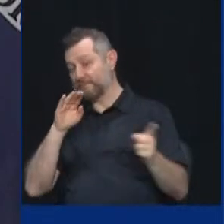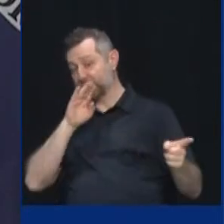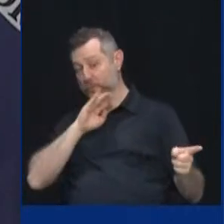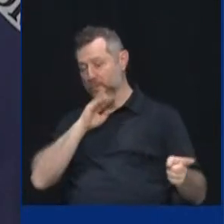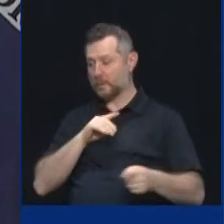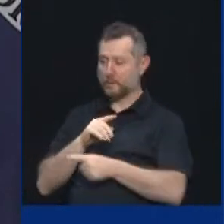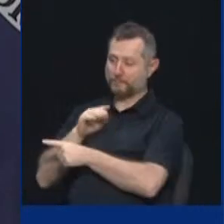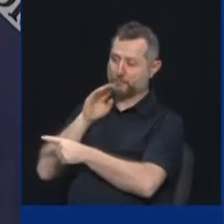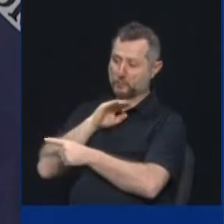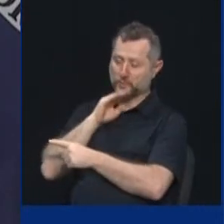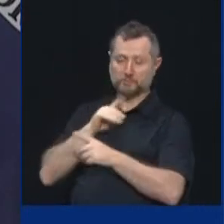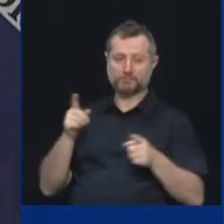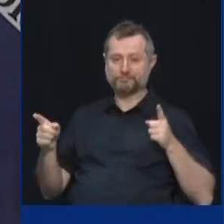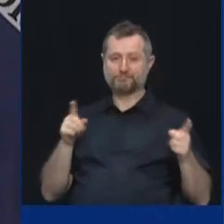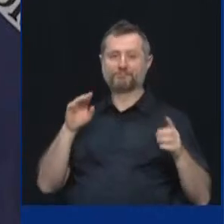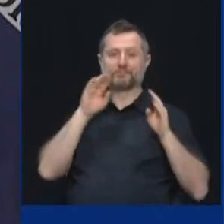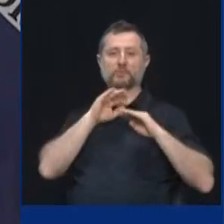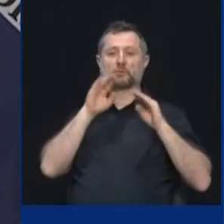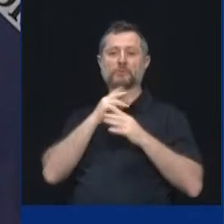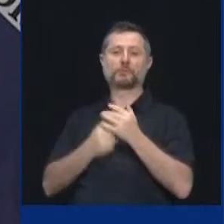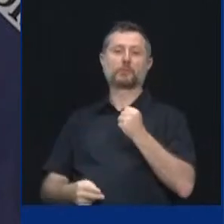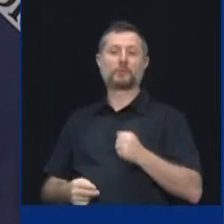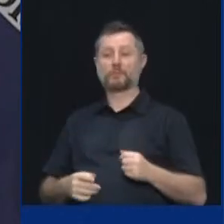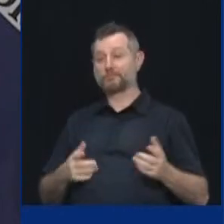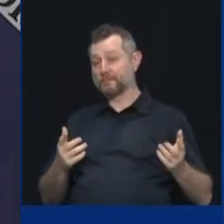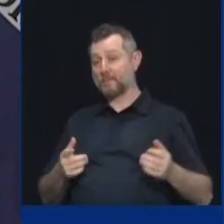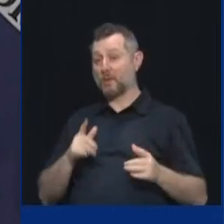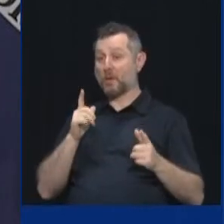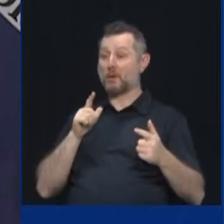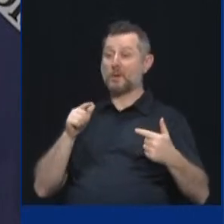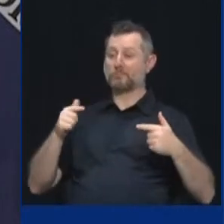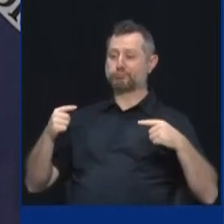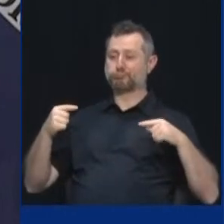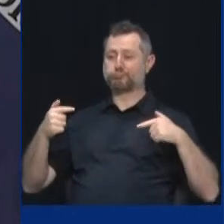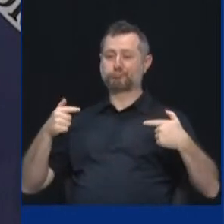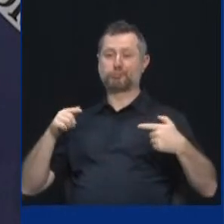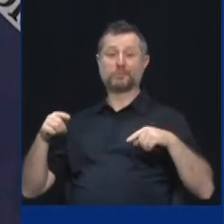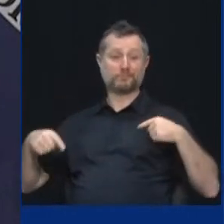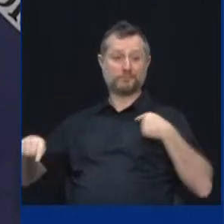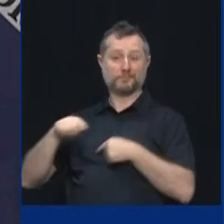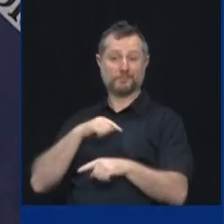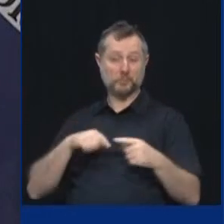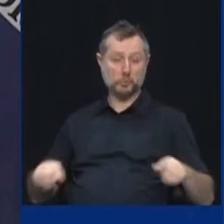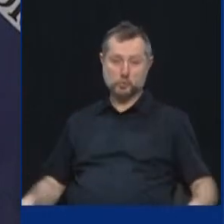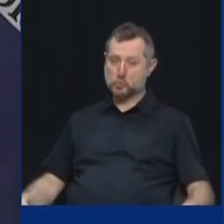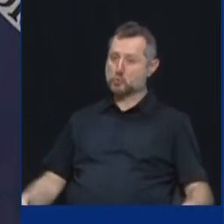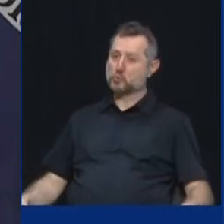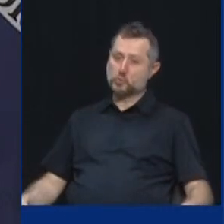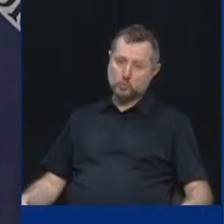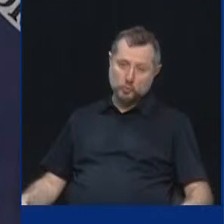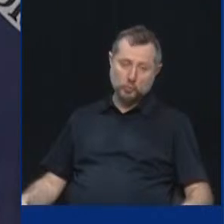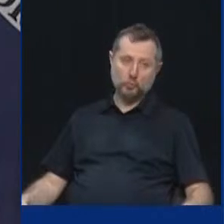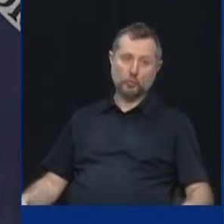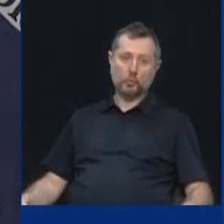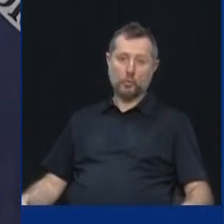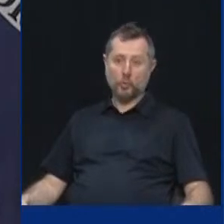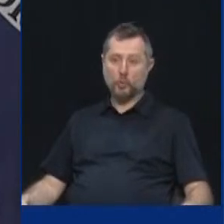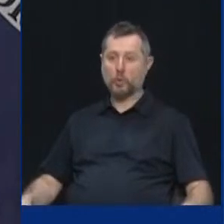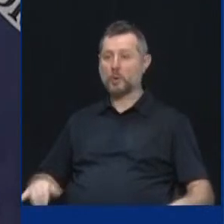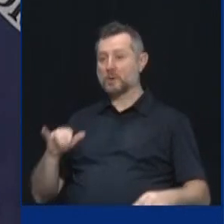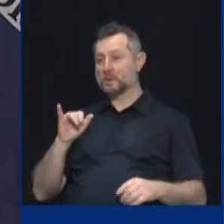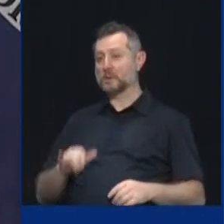That is where it starts. Gun violence is now a second